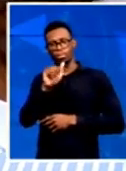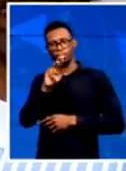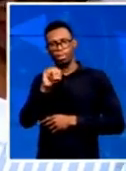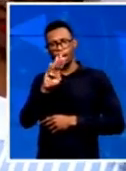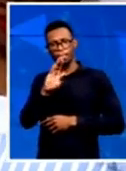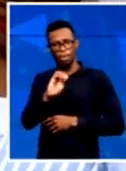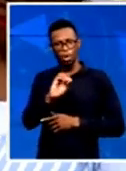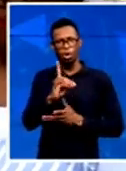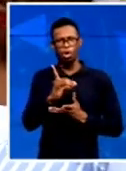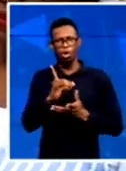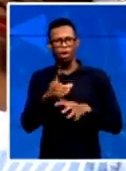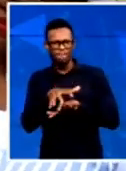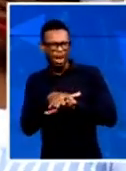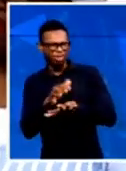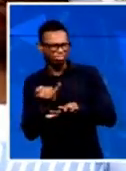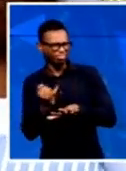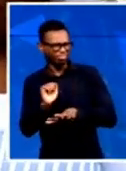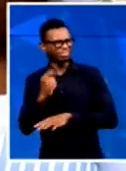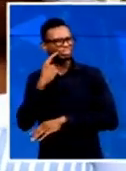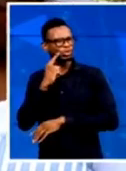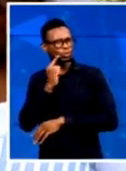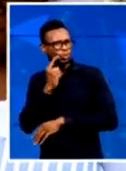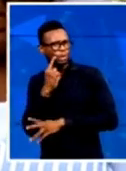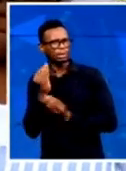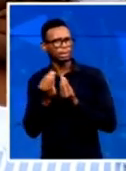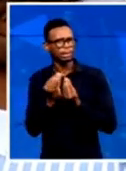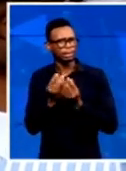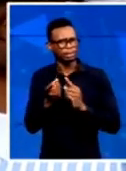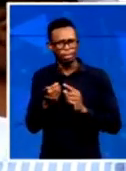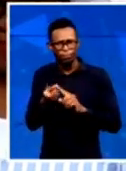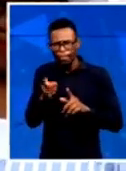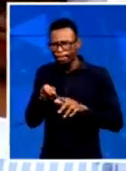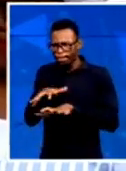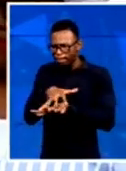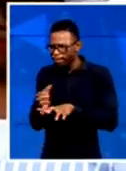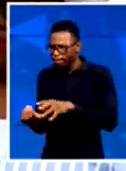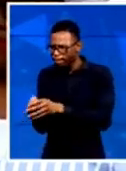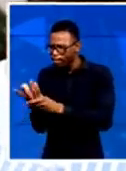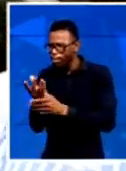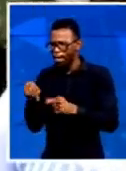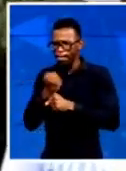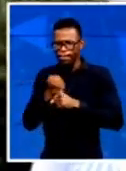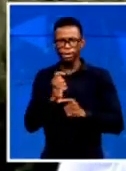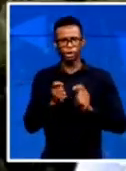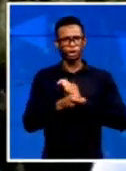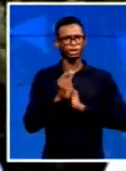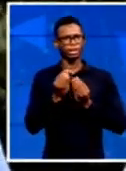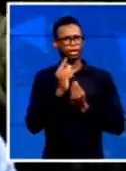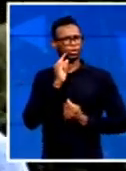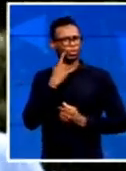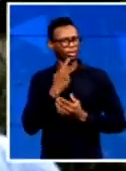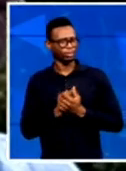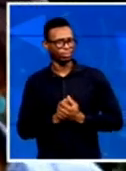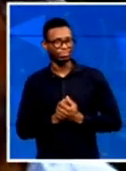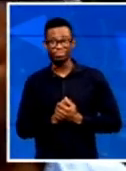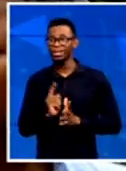how, because we just wanted to expand and see what we can do with what we have. Now, before we came on air, you were taking us through a